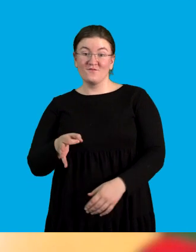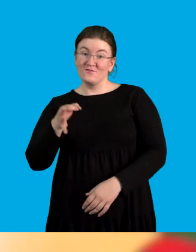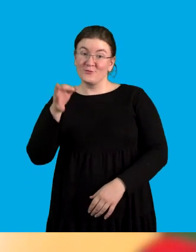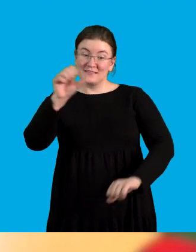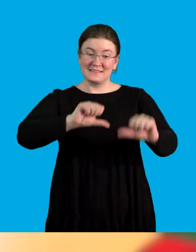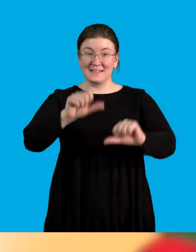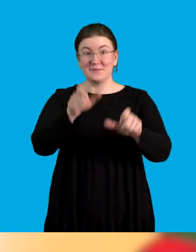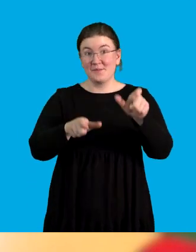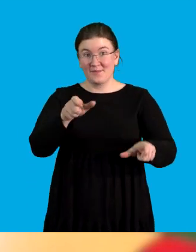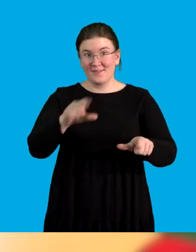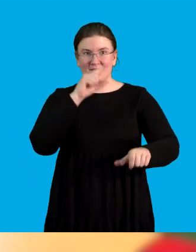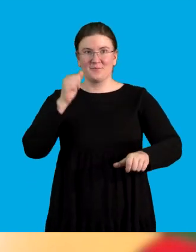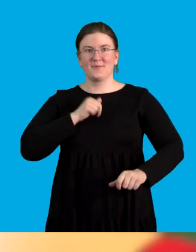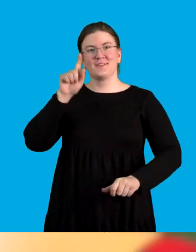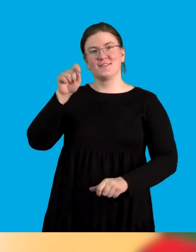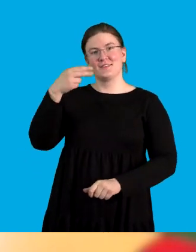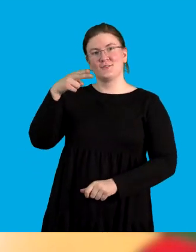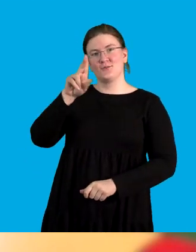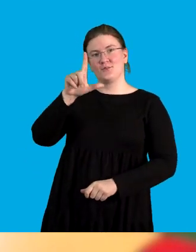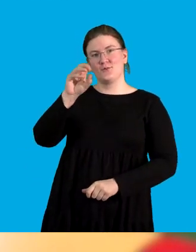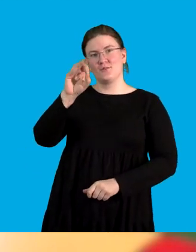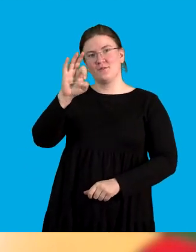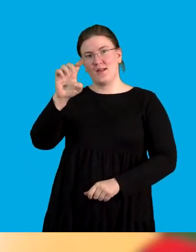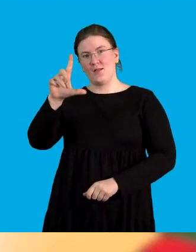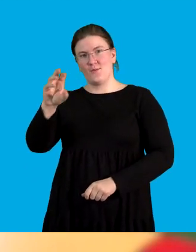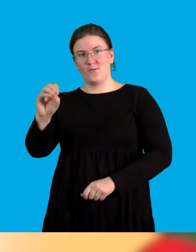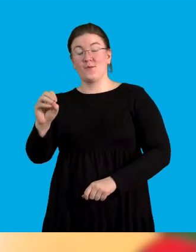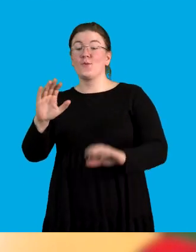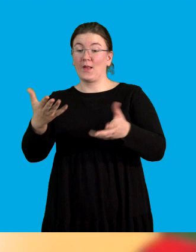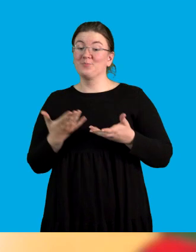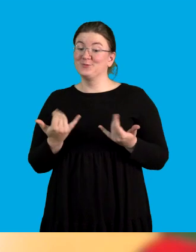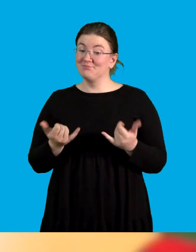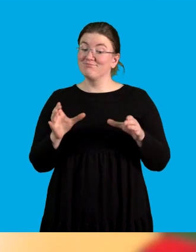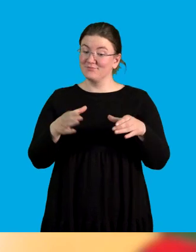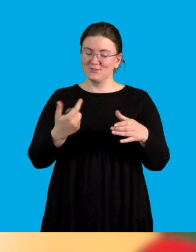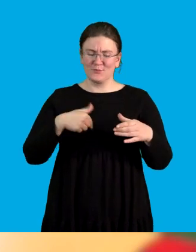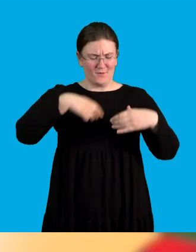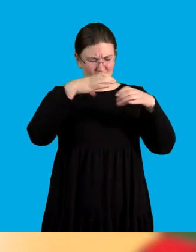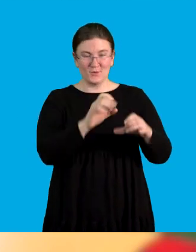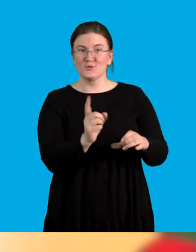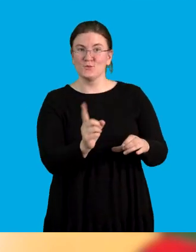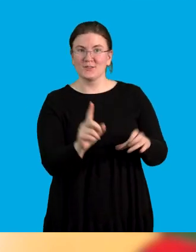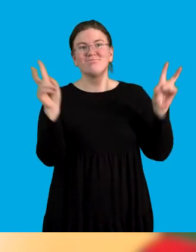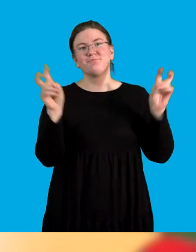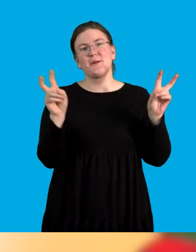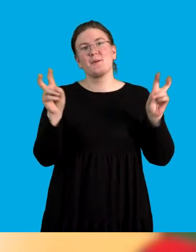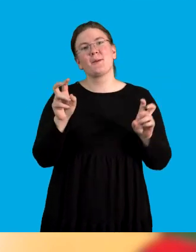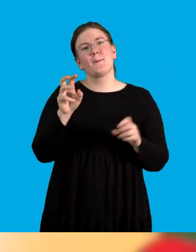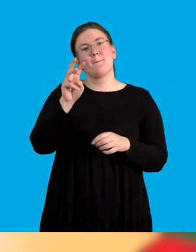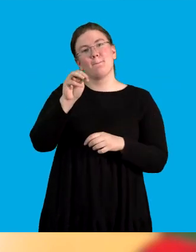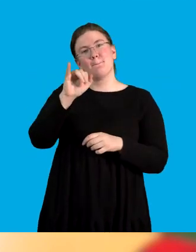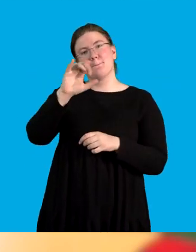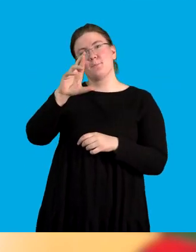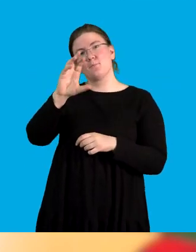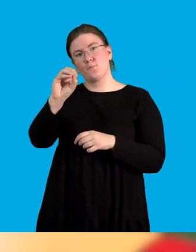To our future scientists, I am Tolofelo and welcome to today's lesson on microorganisms.